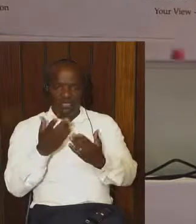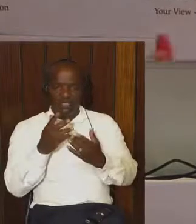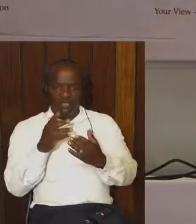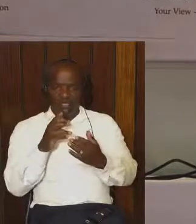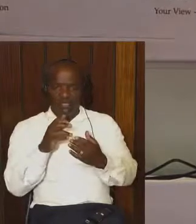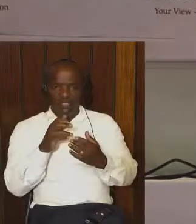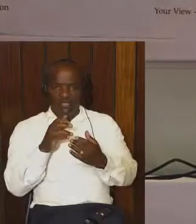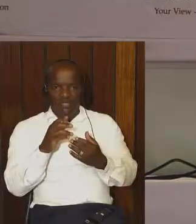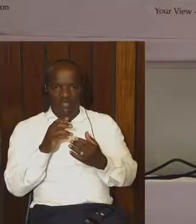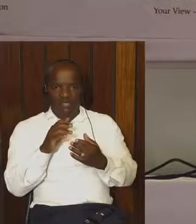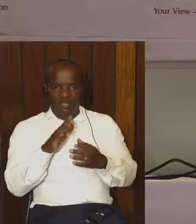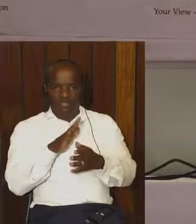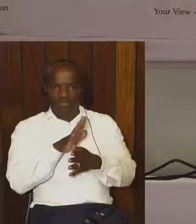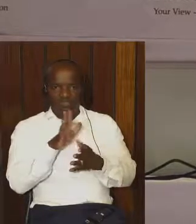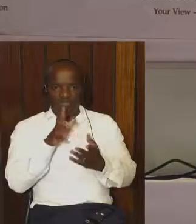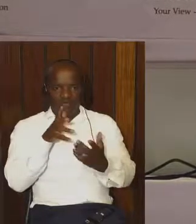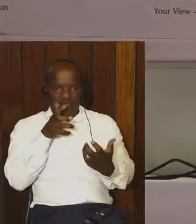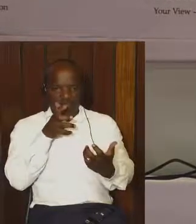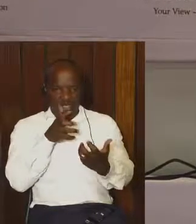related to roads and transport,